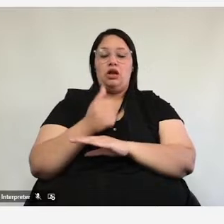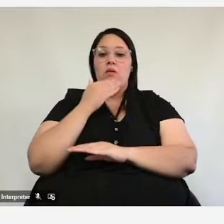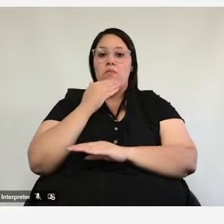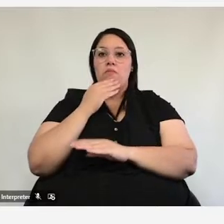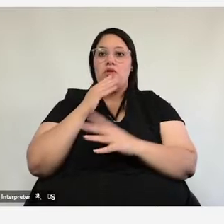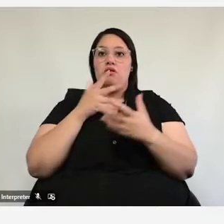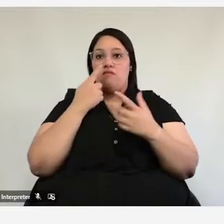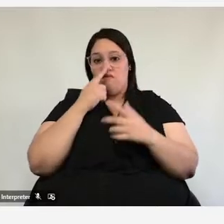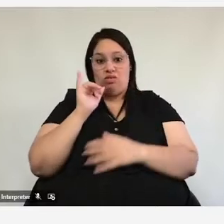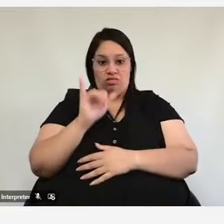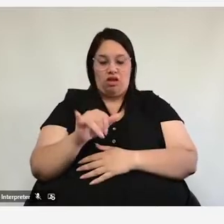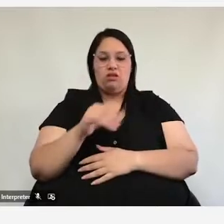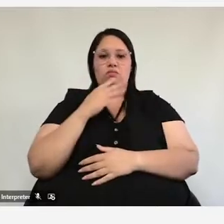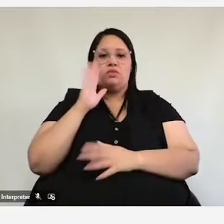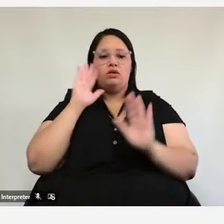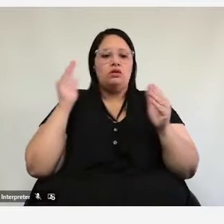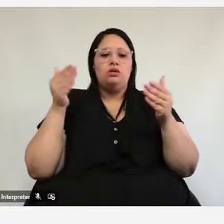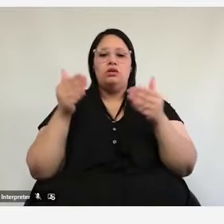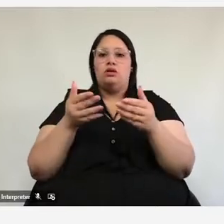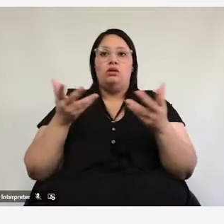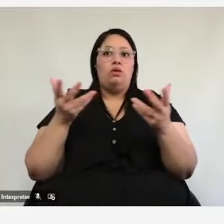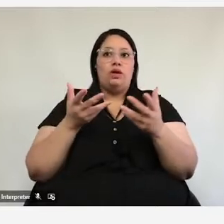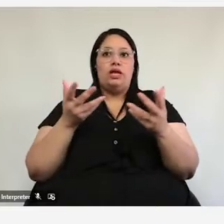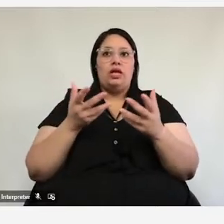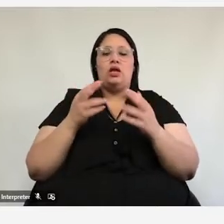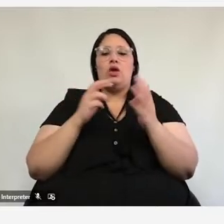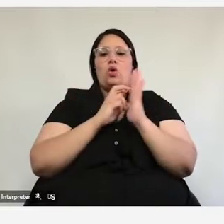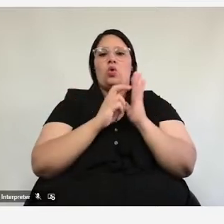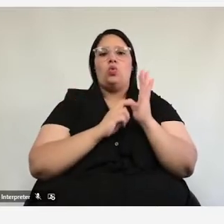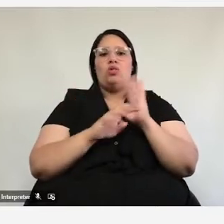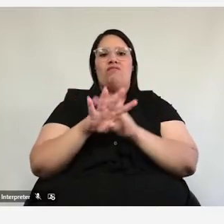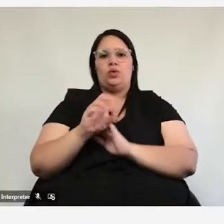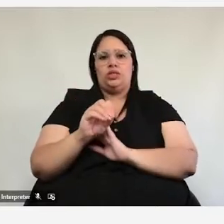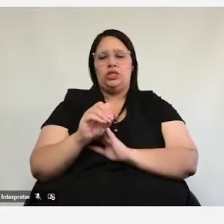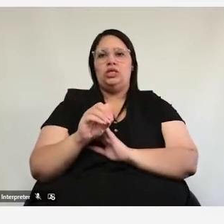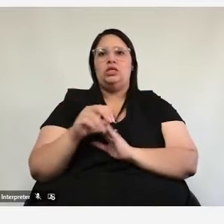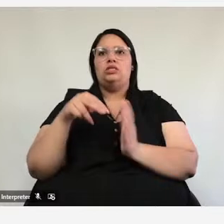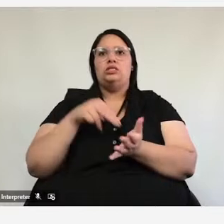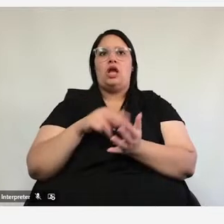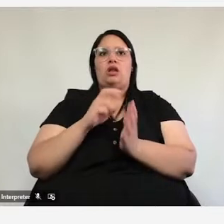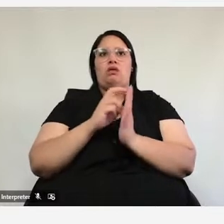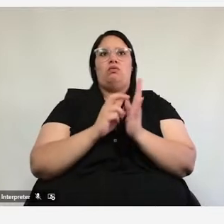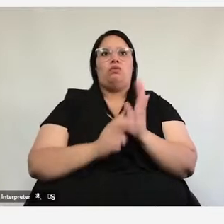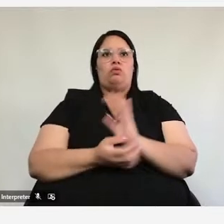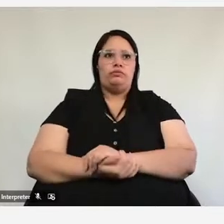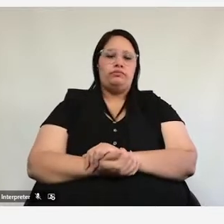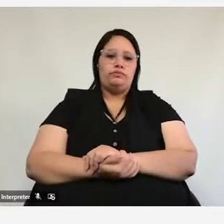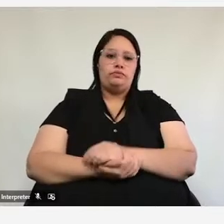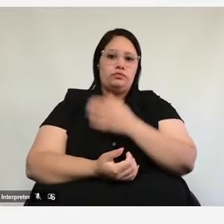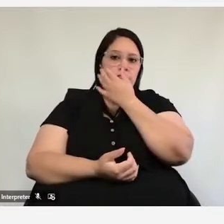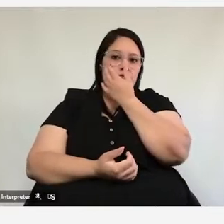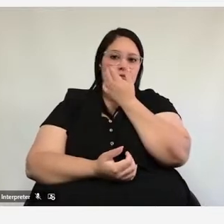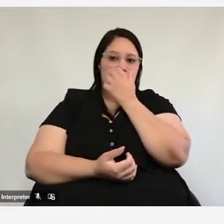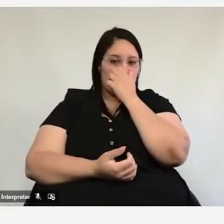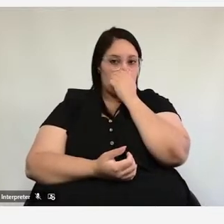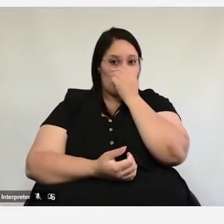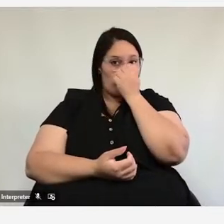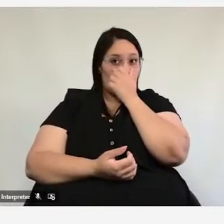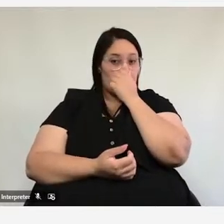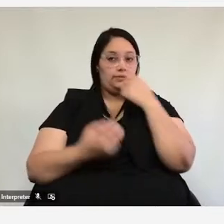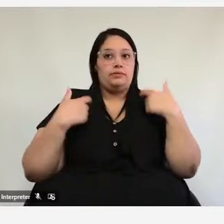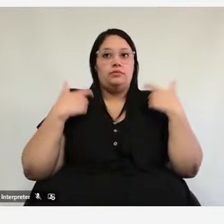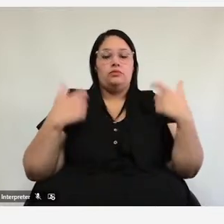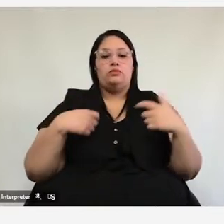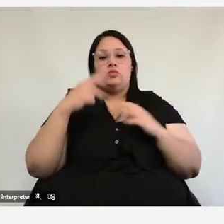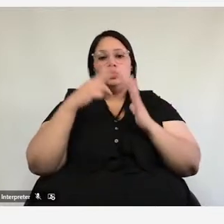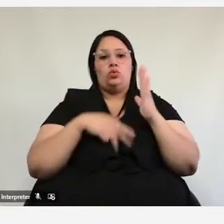this end, I wish to draw your attention to Rule 40 of our standing rules. The Secretary will now